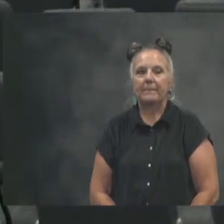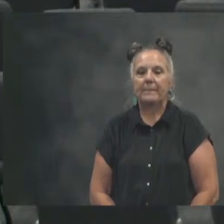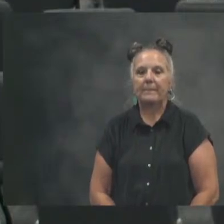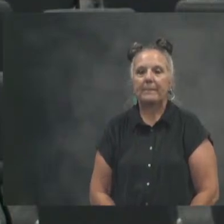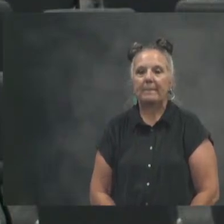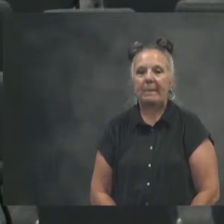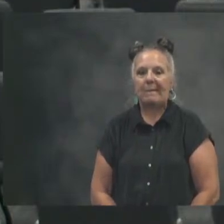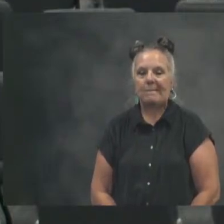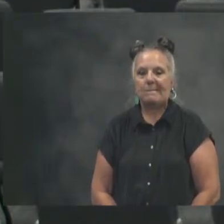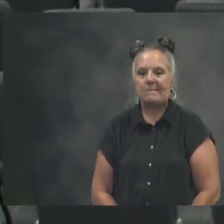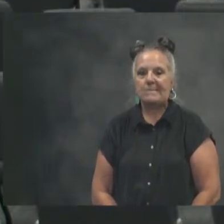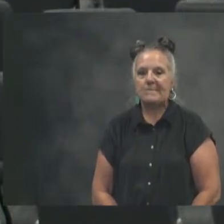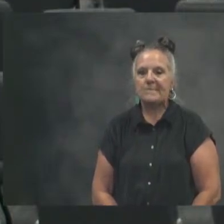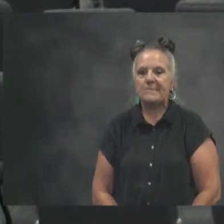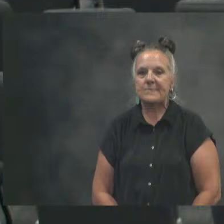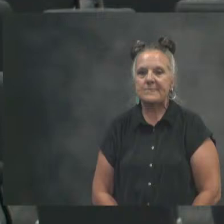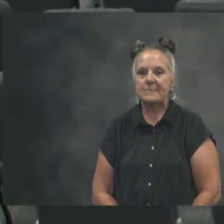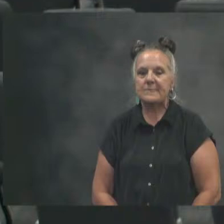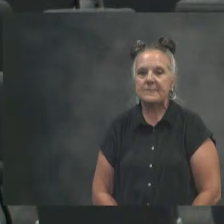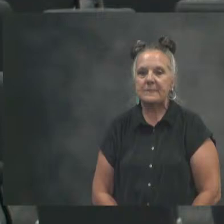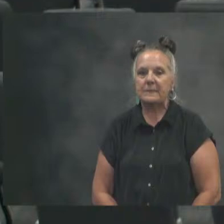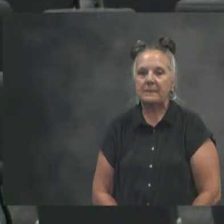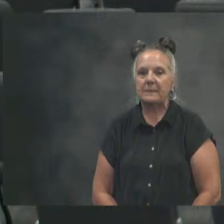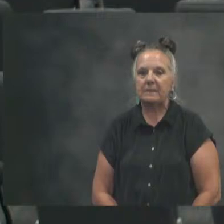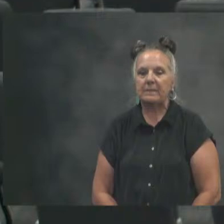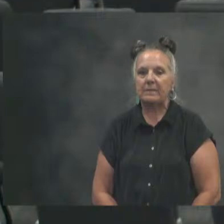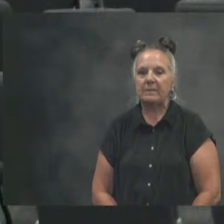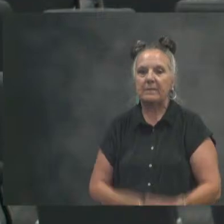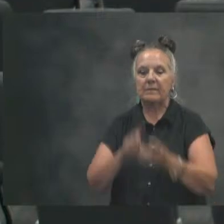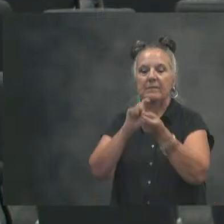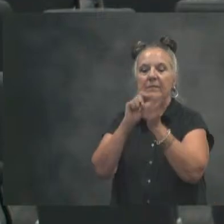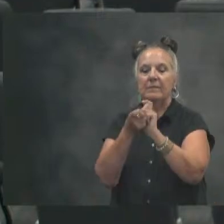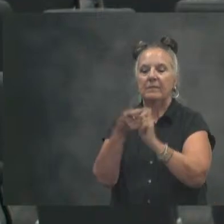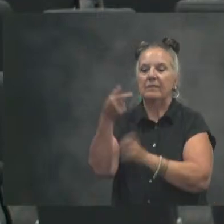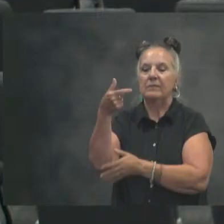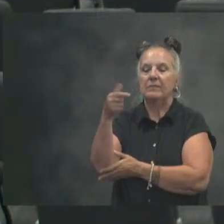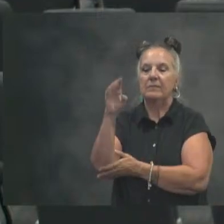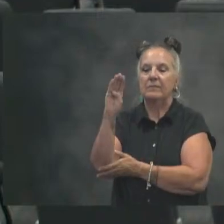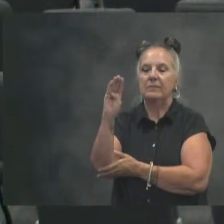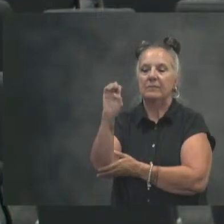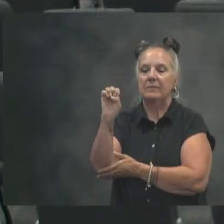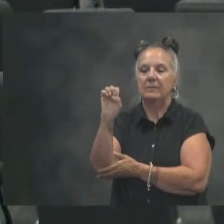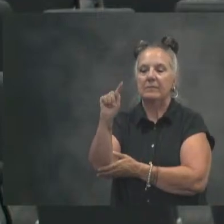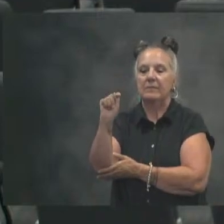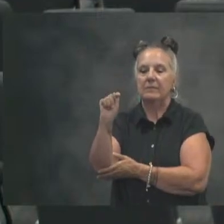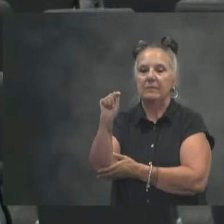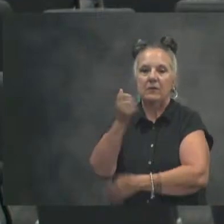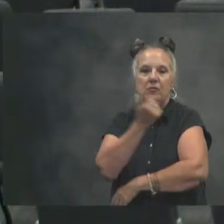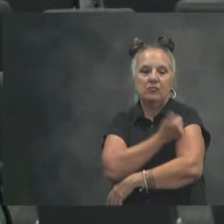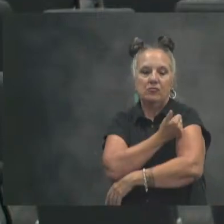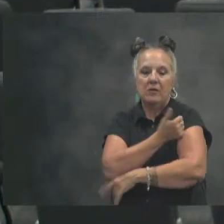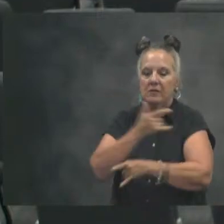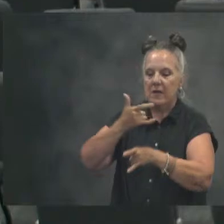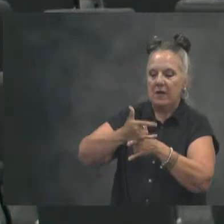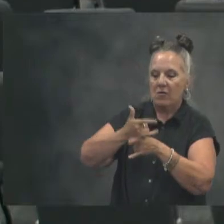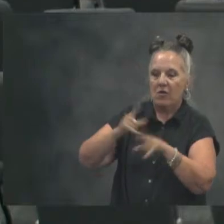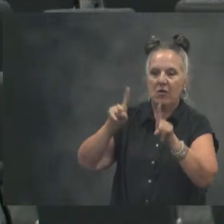Okay, next is the first reading of proposed changes to policy GBEB, drugs and alcohol